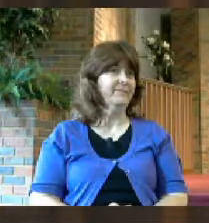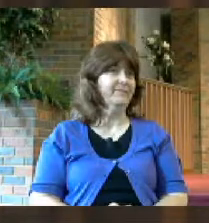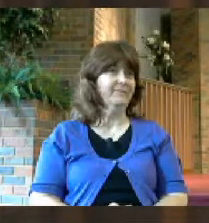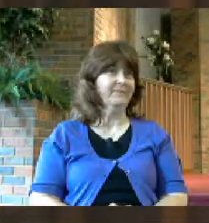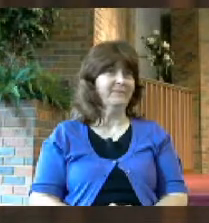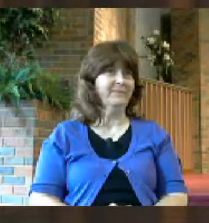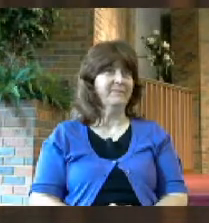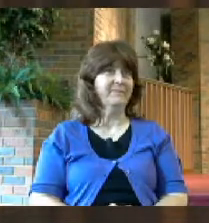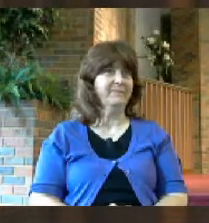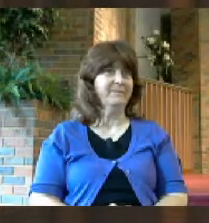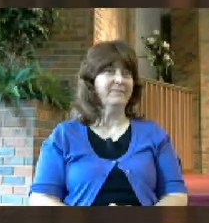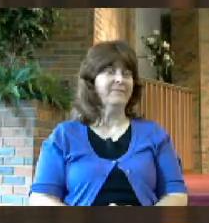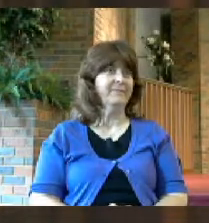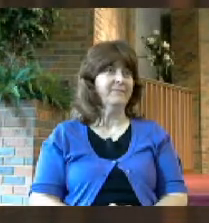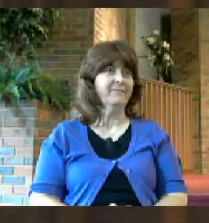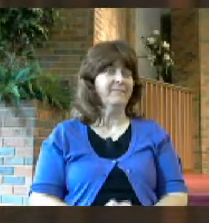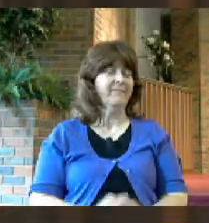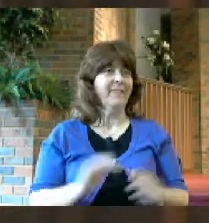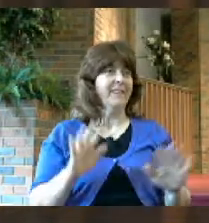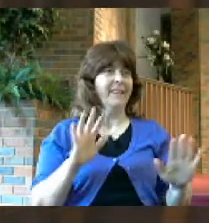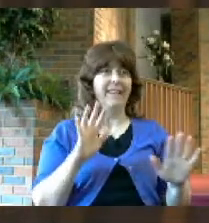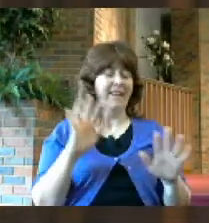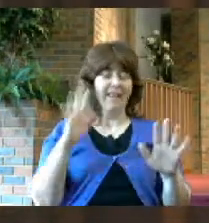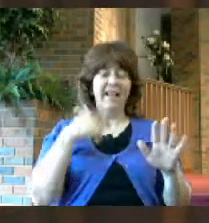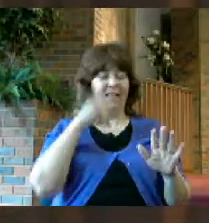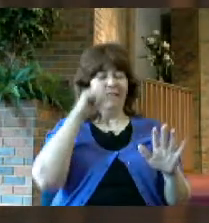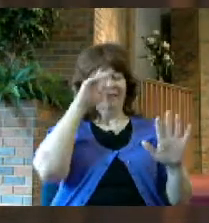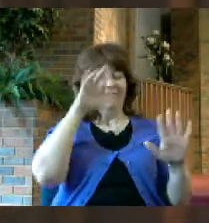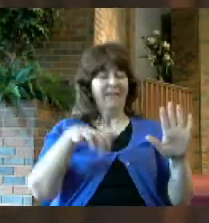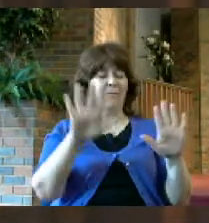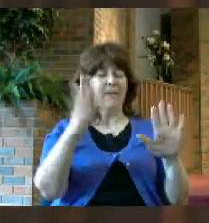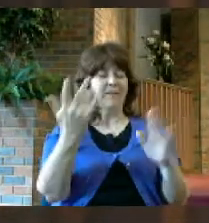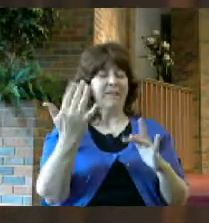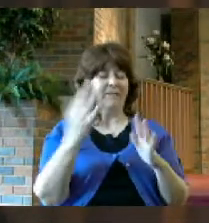I stopped in there somewhere. I'm not sure where yet. All right, into verse